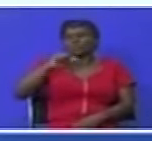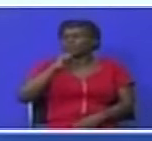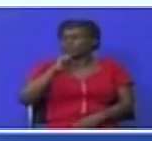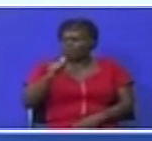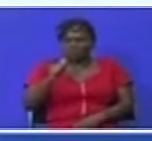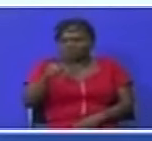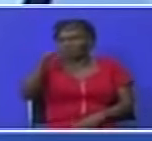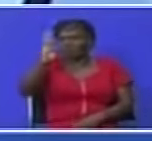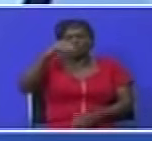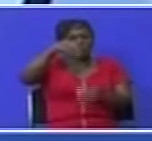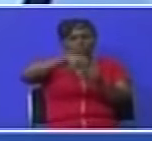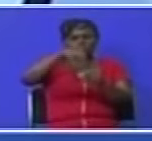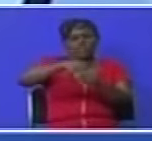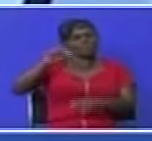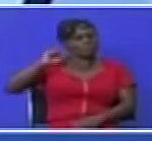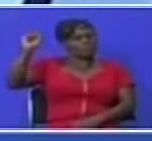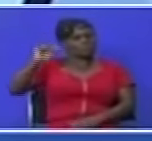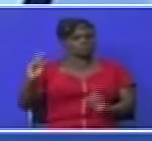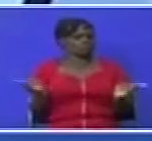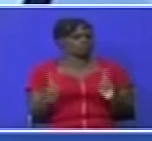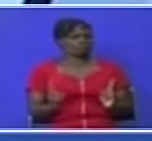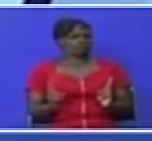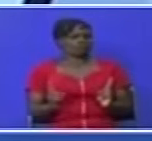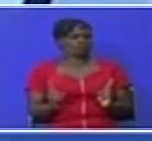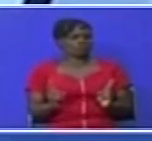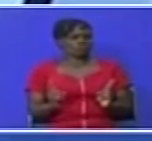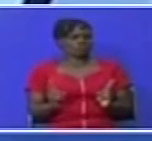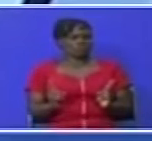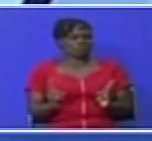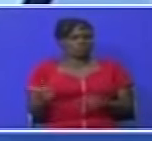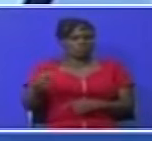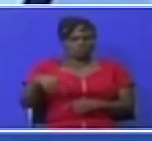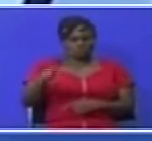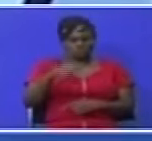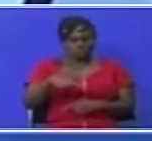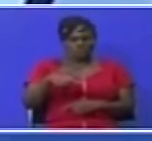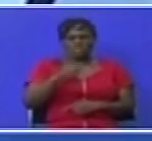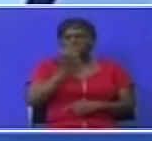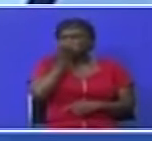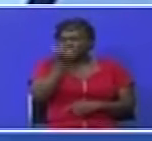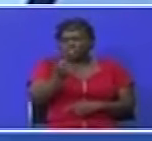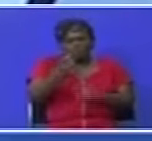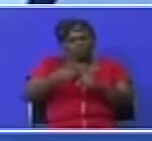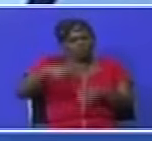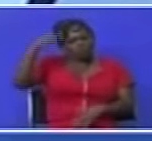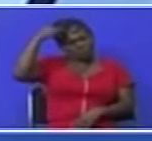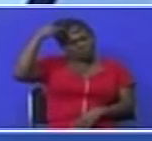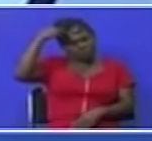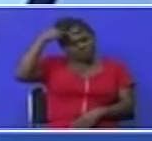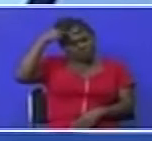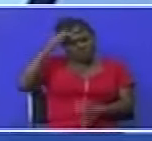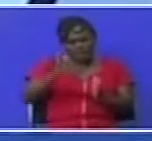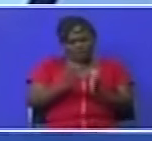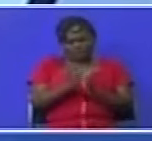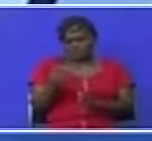the middle of the politics. We have banished him from our consciousness and from our morality.